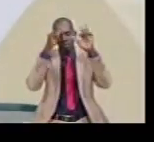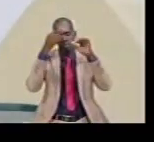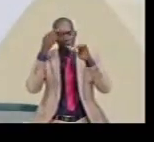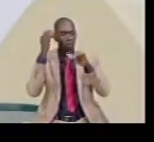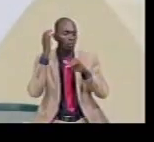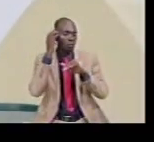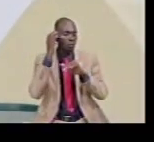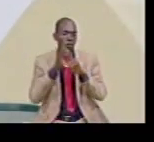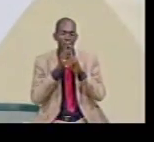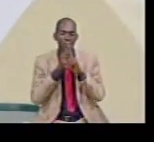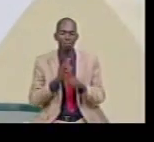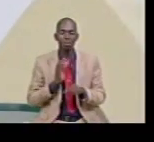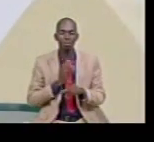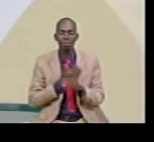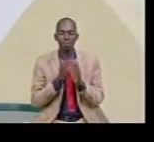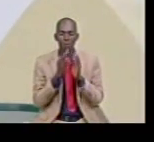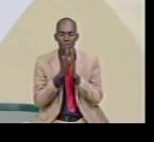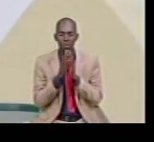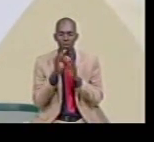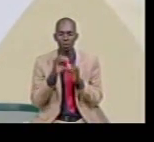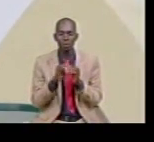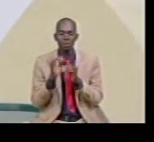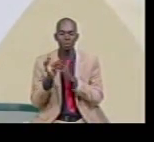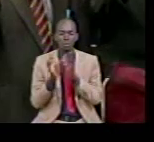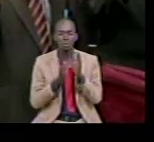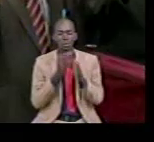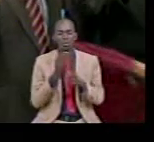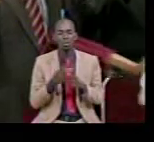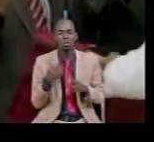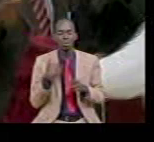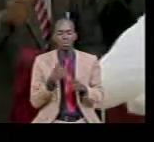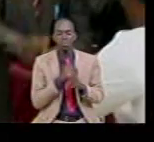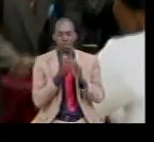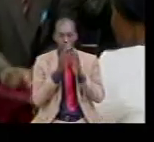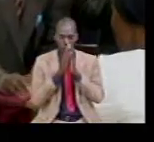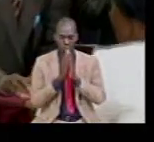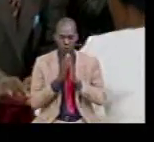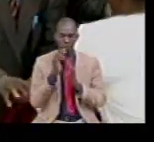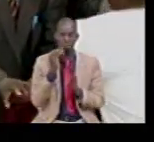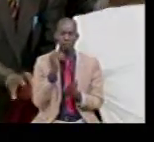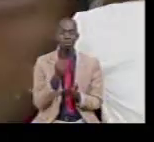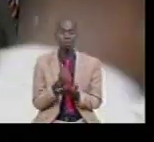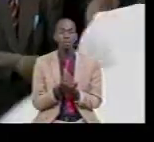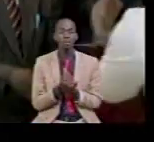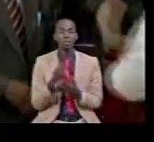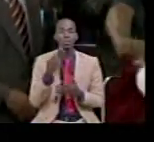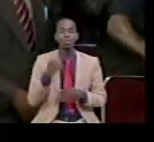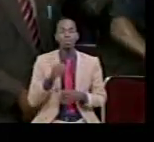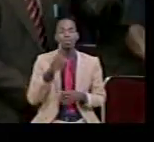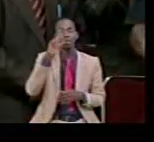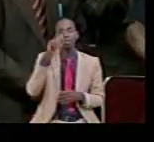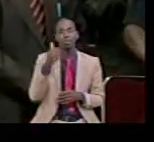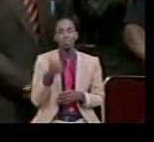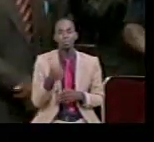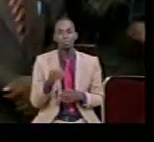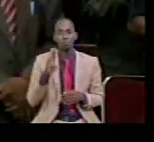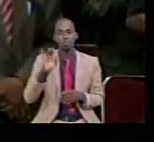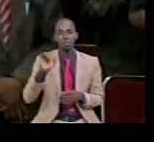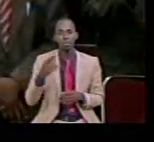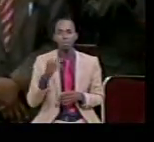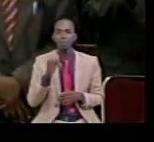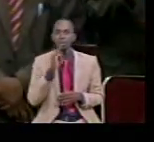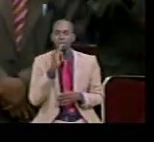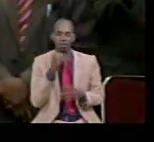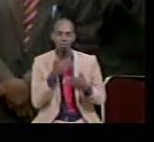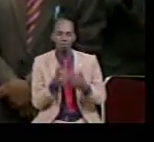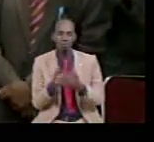In Jesus' name we pray. The offering bag is passing near you. Please